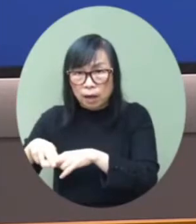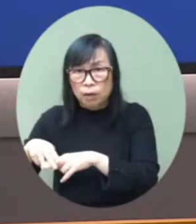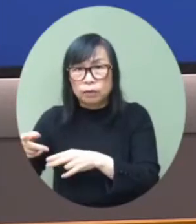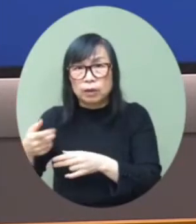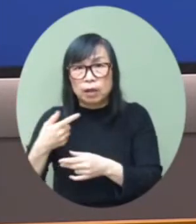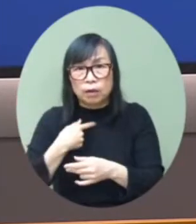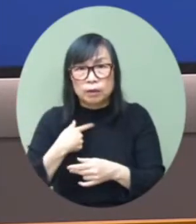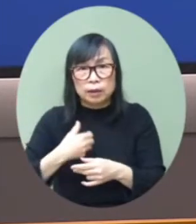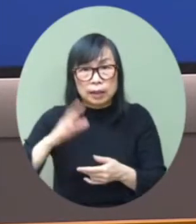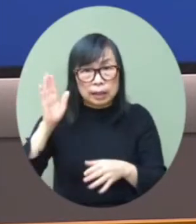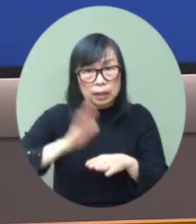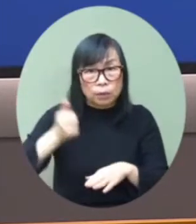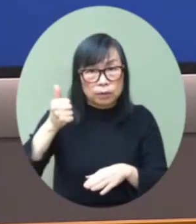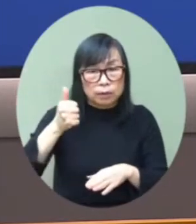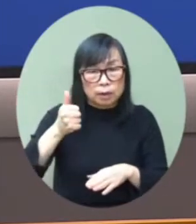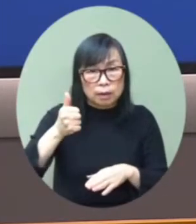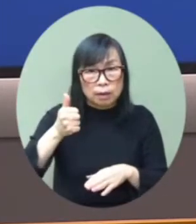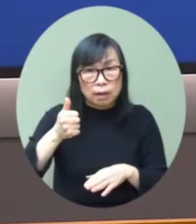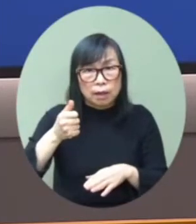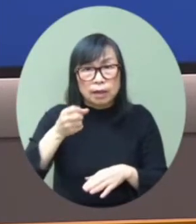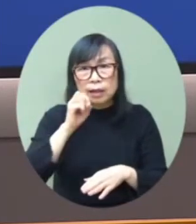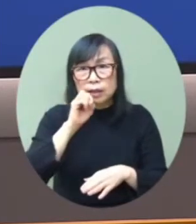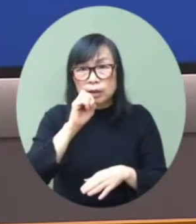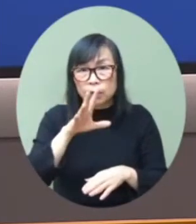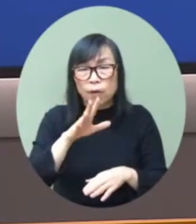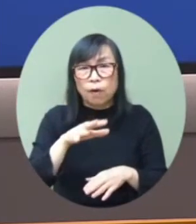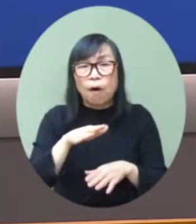and the overseas, our advantages